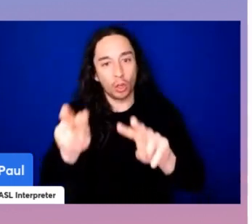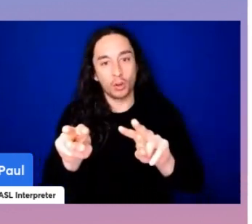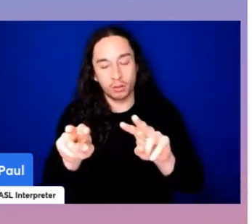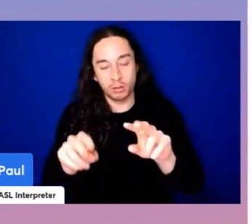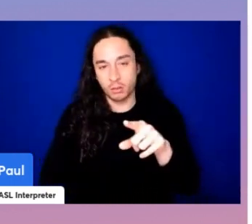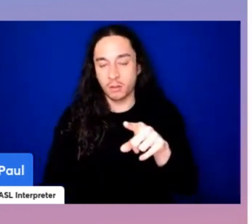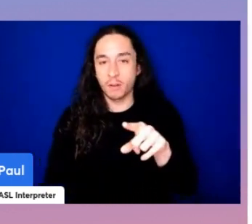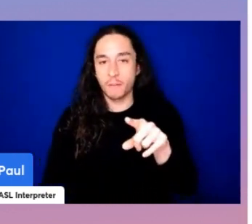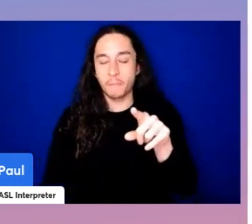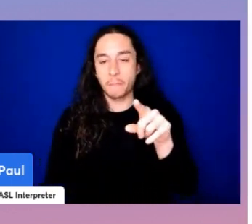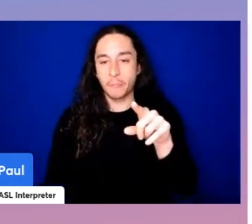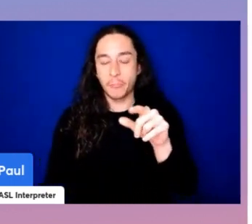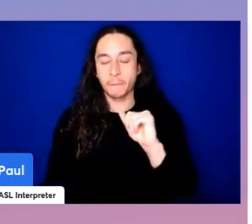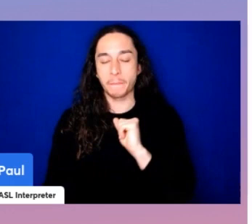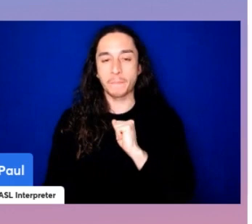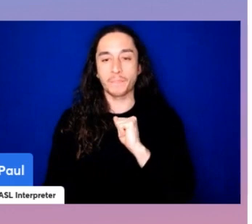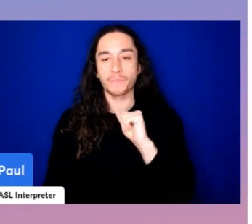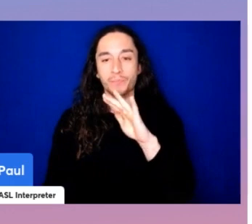the